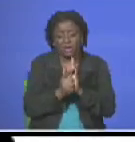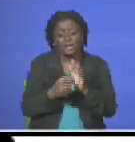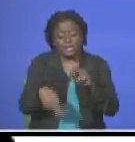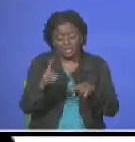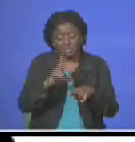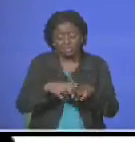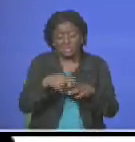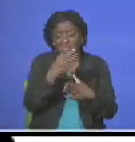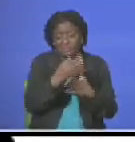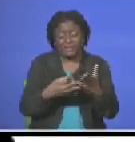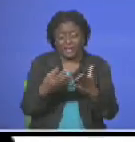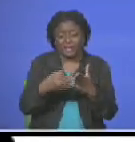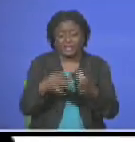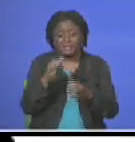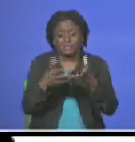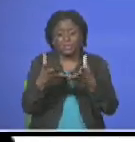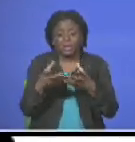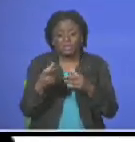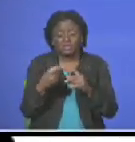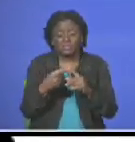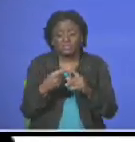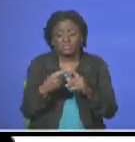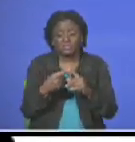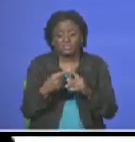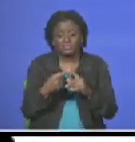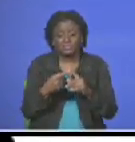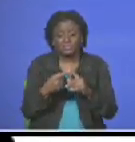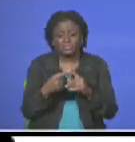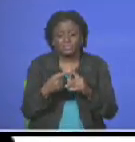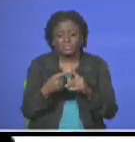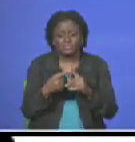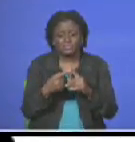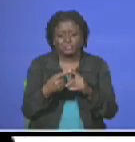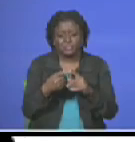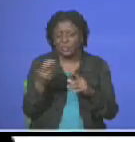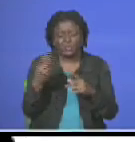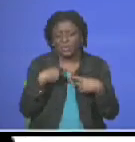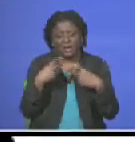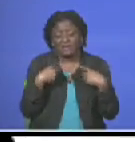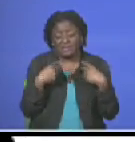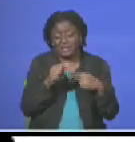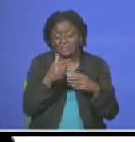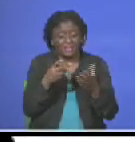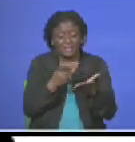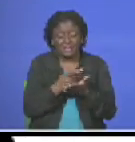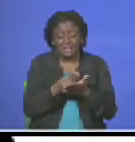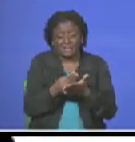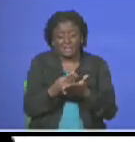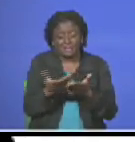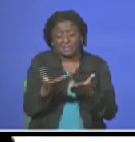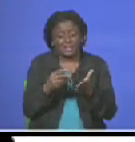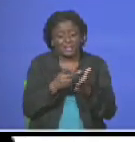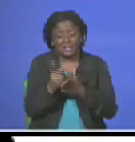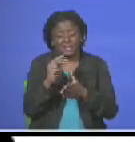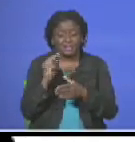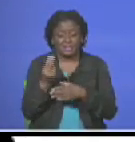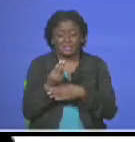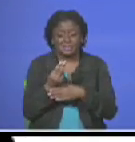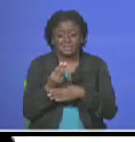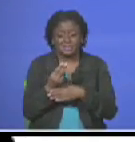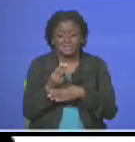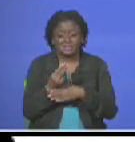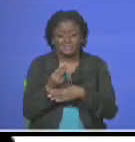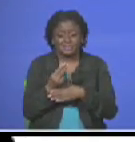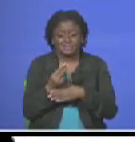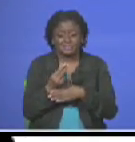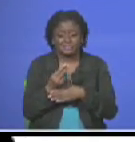want to. I feel like the fine do why for true. They're killing us. We don't need no money. They're killing us. It's a steep fine. At this